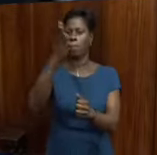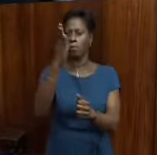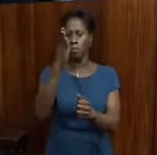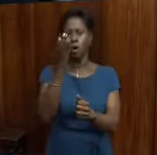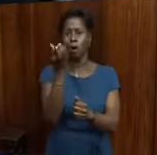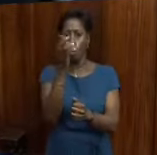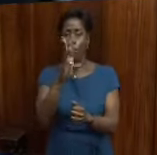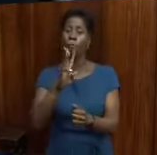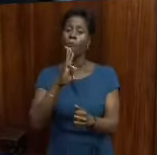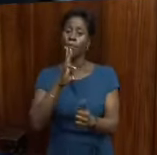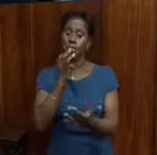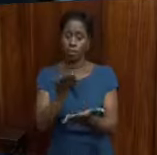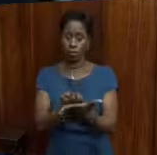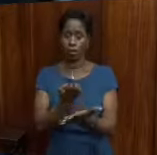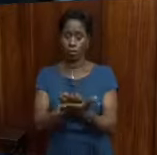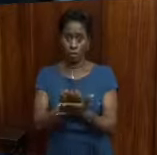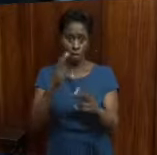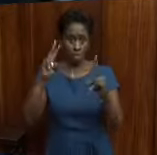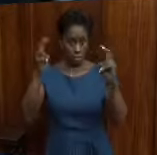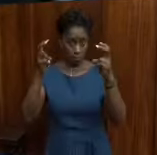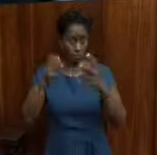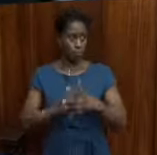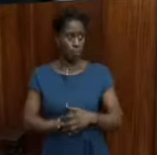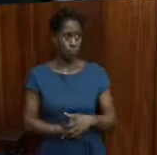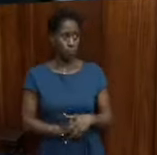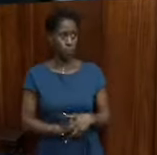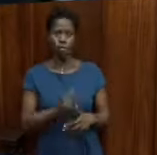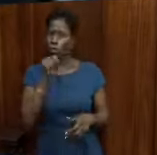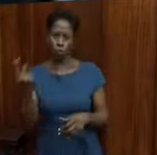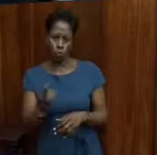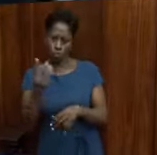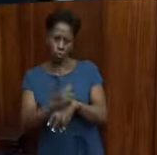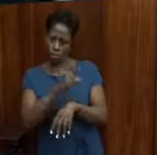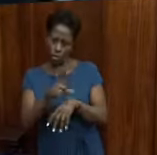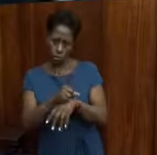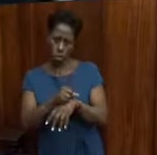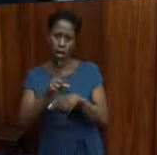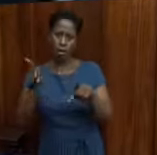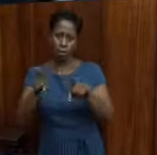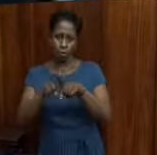This program will also be funded in Grenada and St. Vincent and the Grenadines.